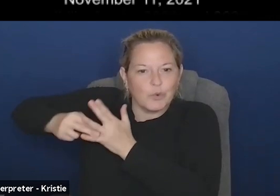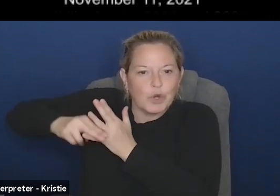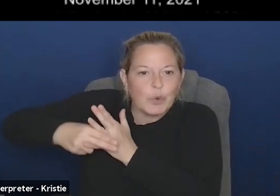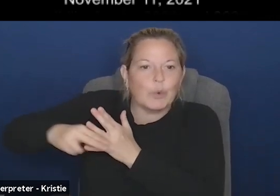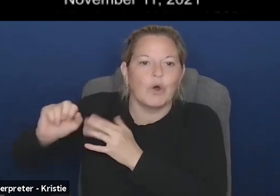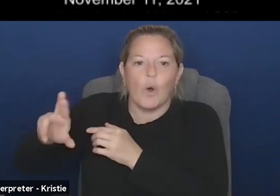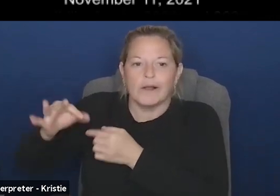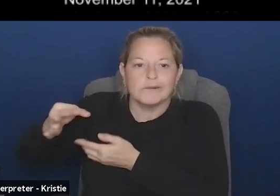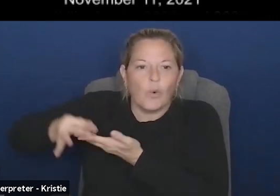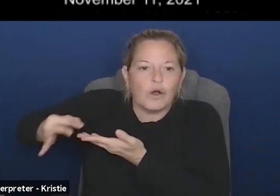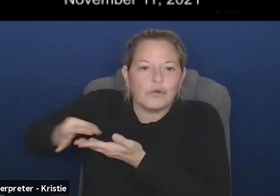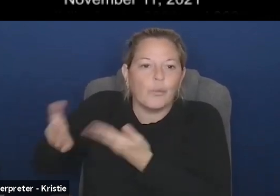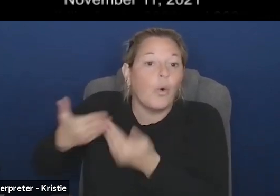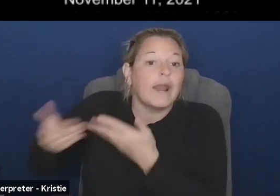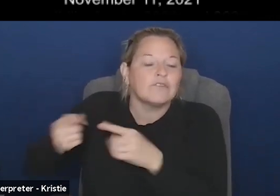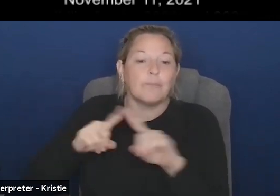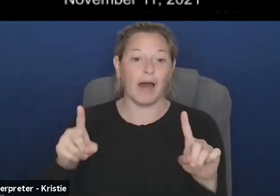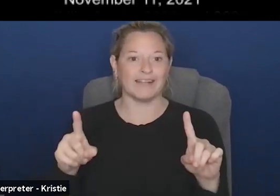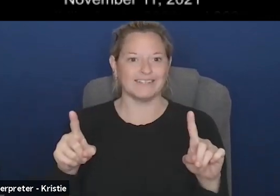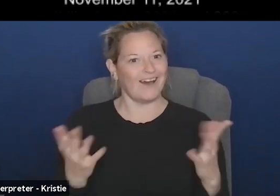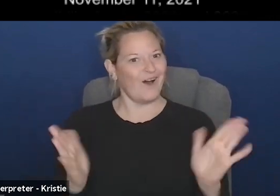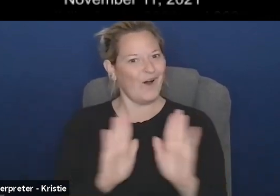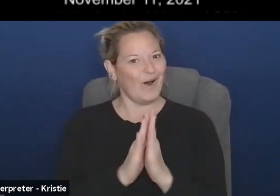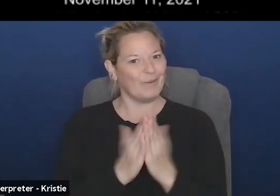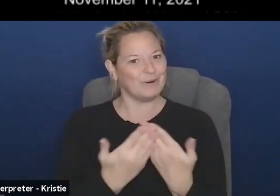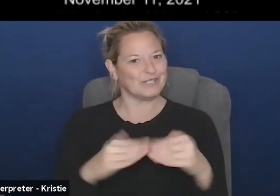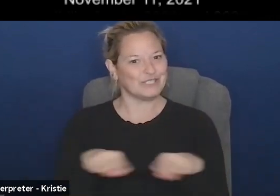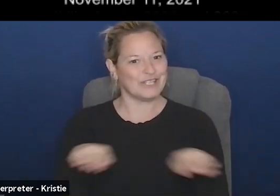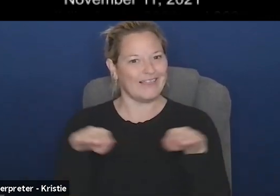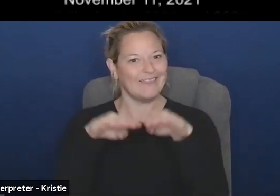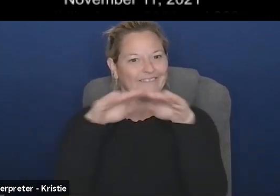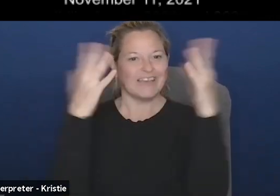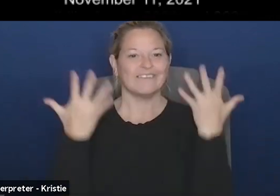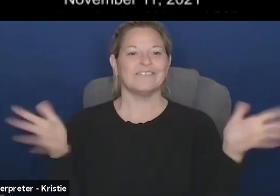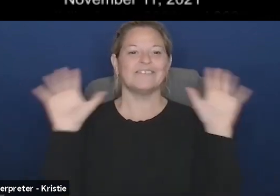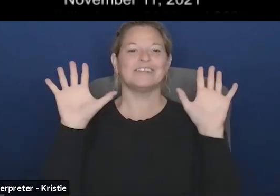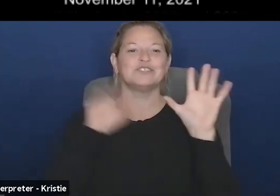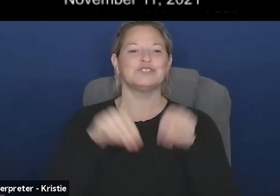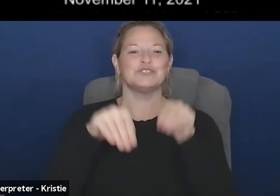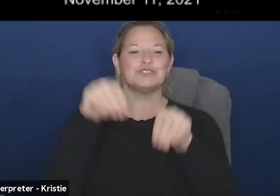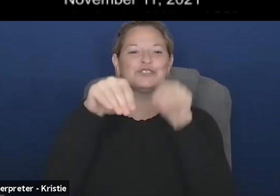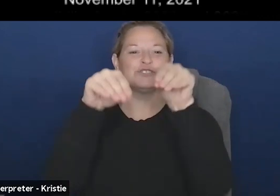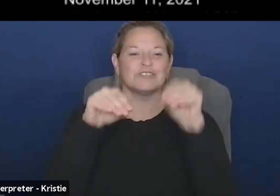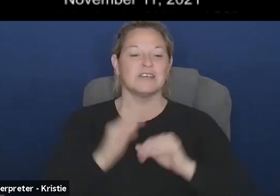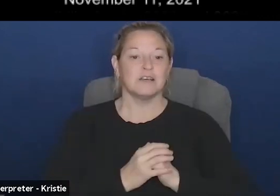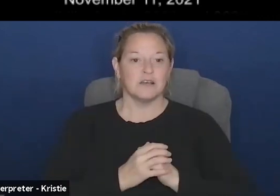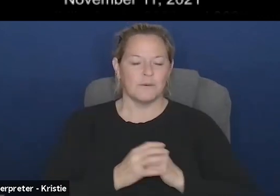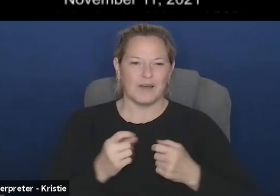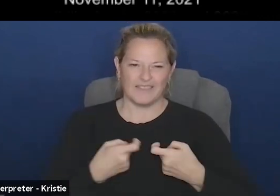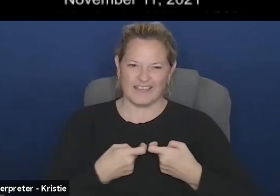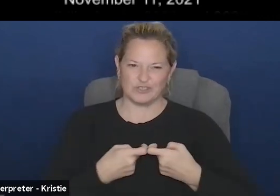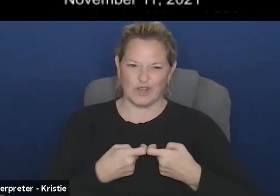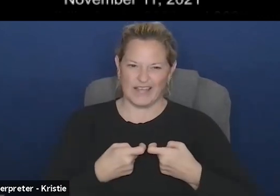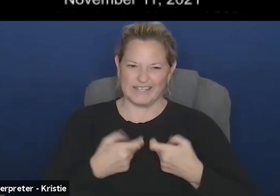bookshelf. It's a lot harder to do that with electronics. So reading the directions was really helpful. So I would make